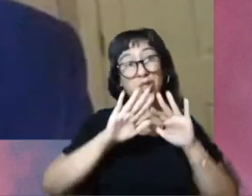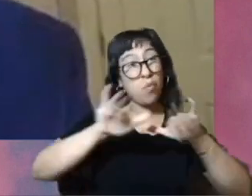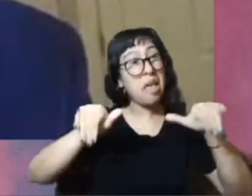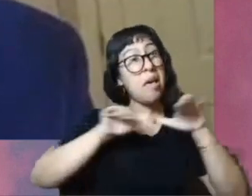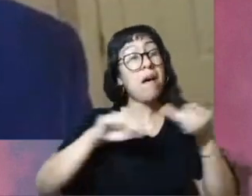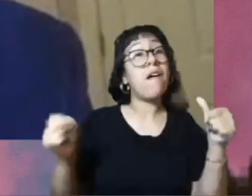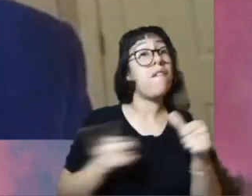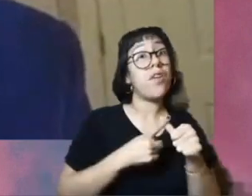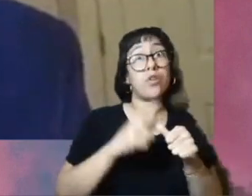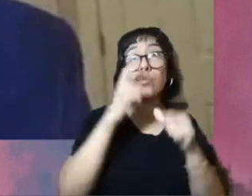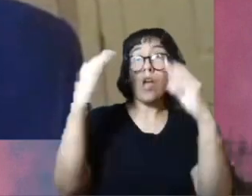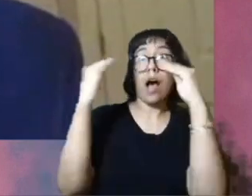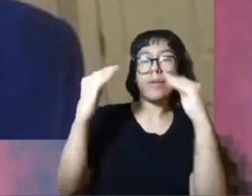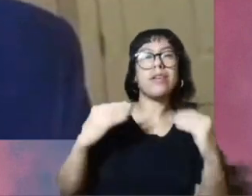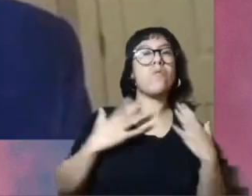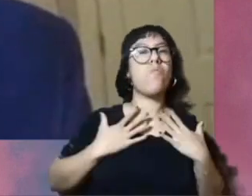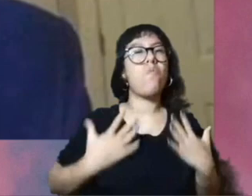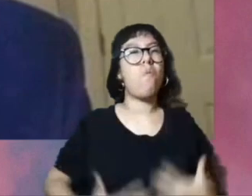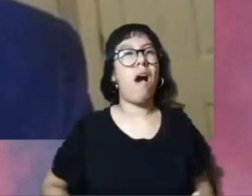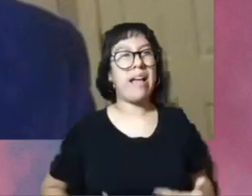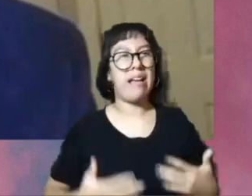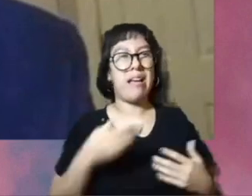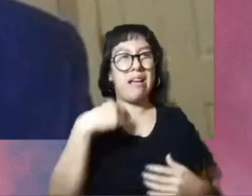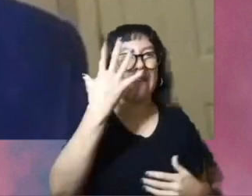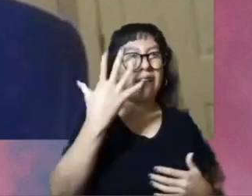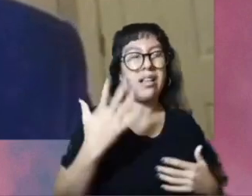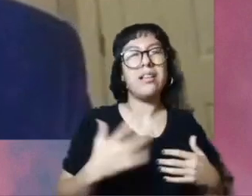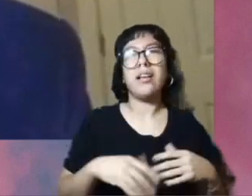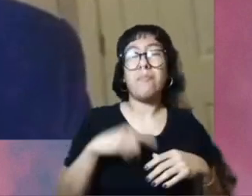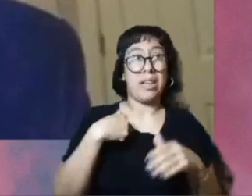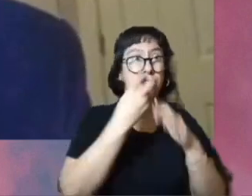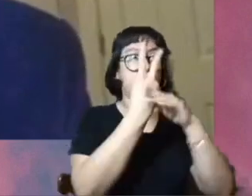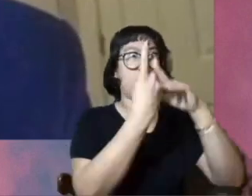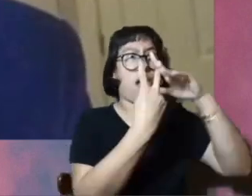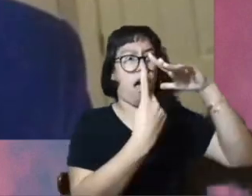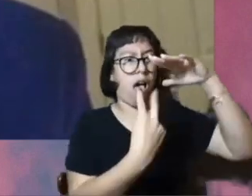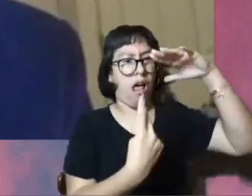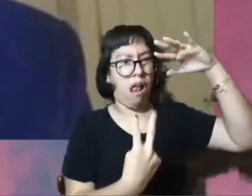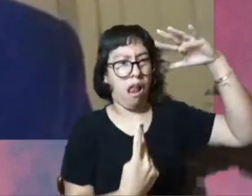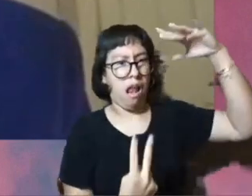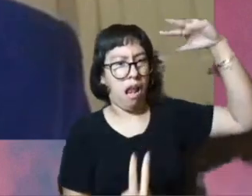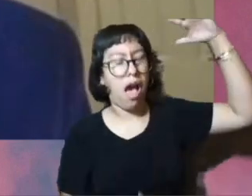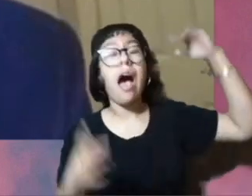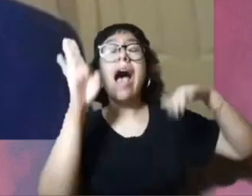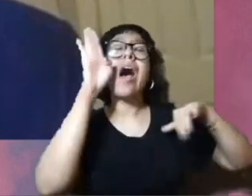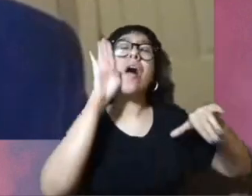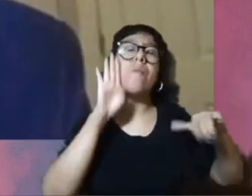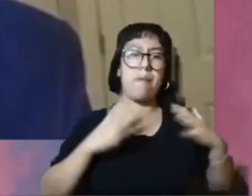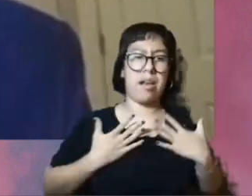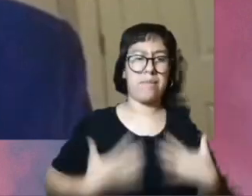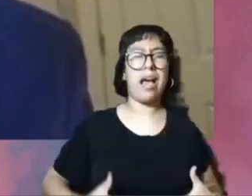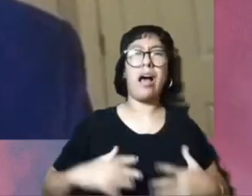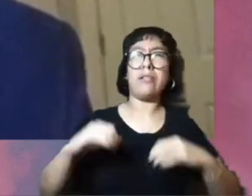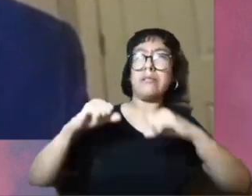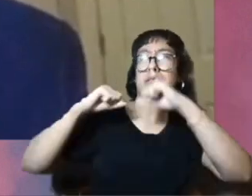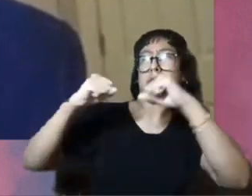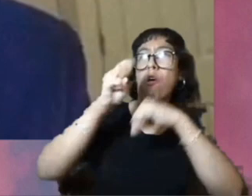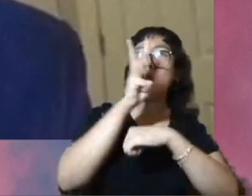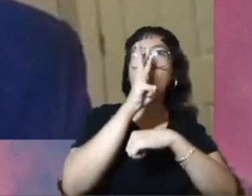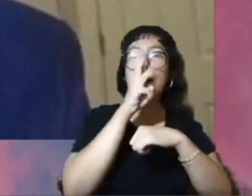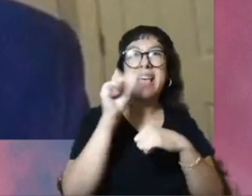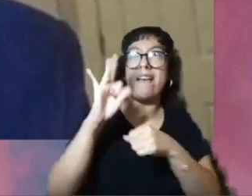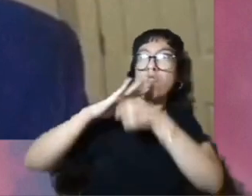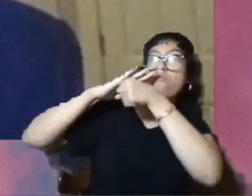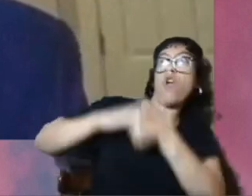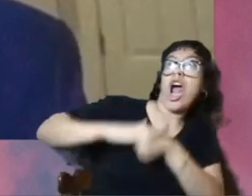was taught by white bodies. My first lesson was taught by drowning. A brown body can become waterproof when put in extreme